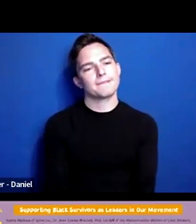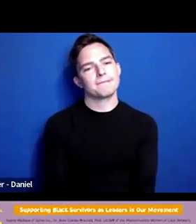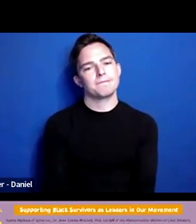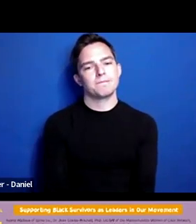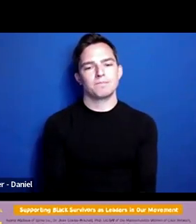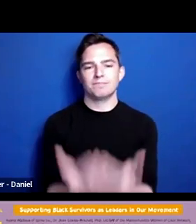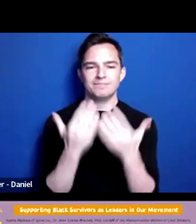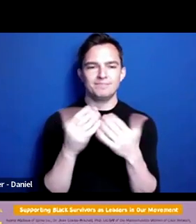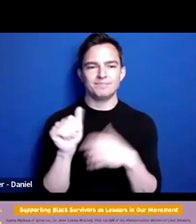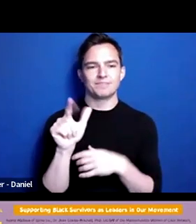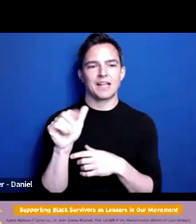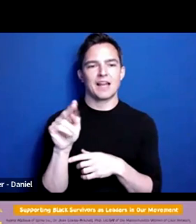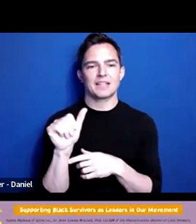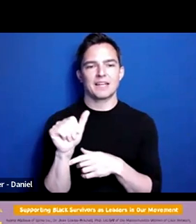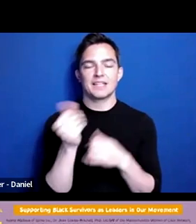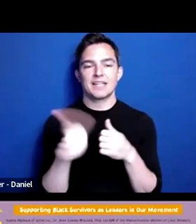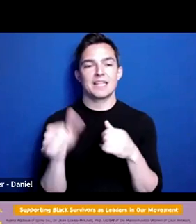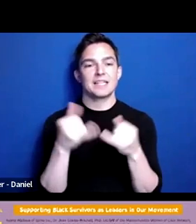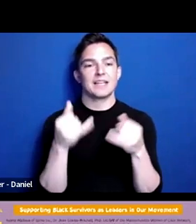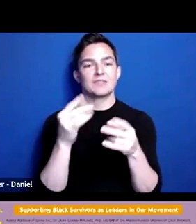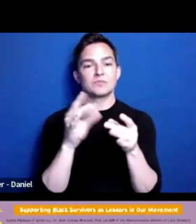Thank you. And Alana, I'll give you the last word.